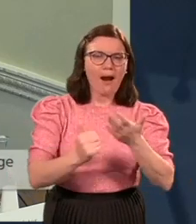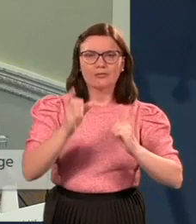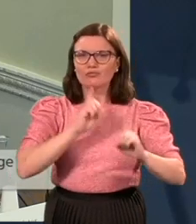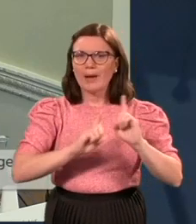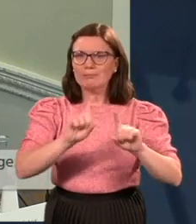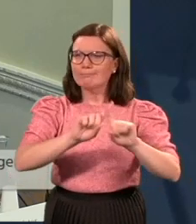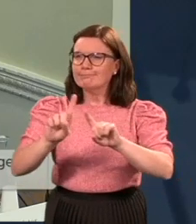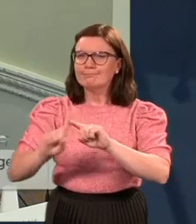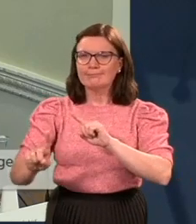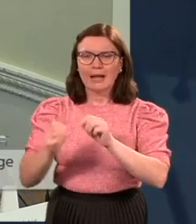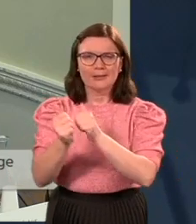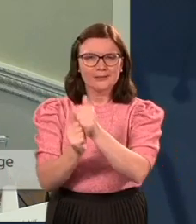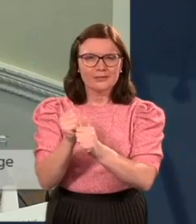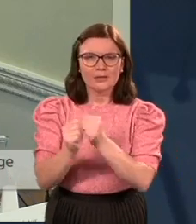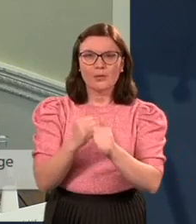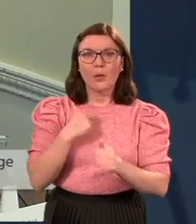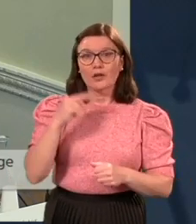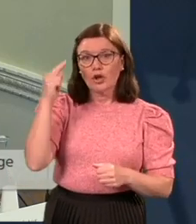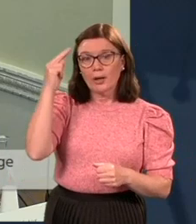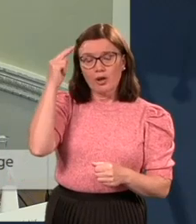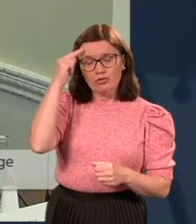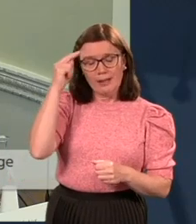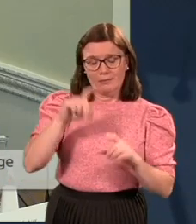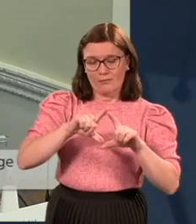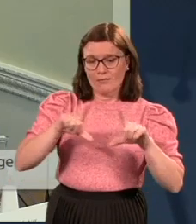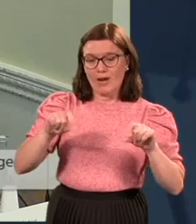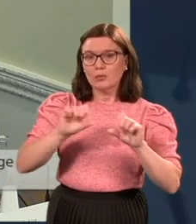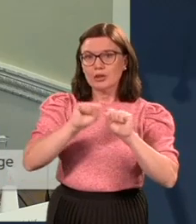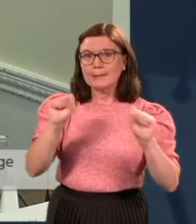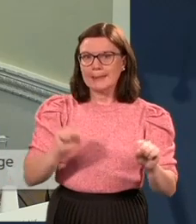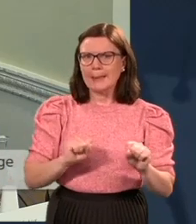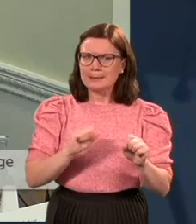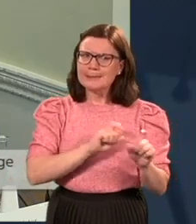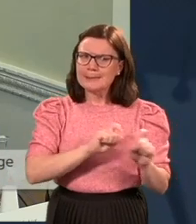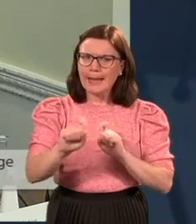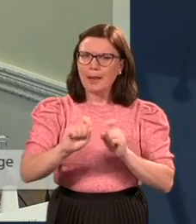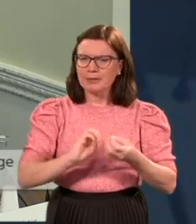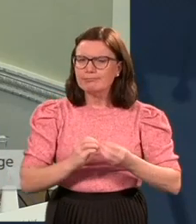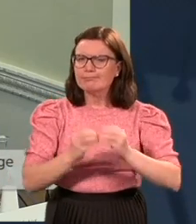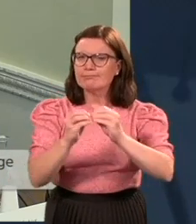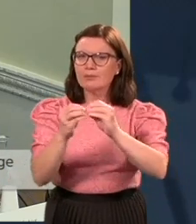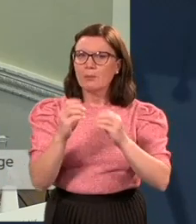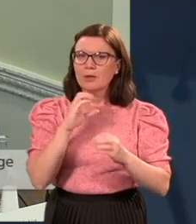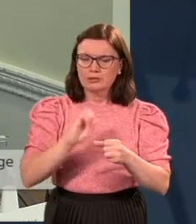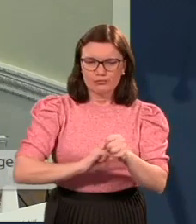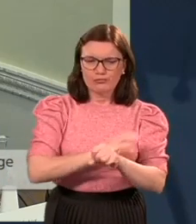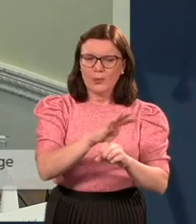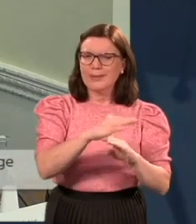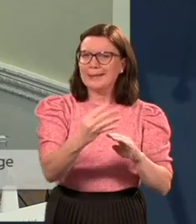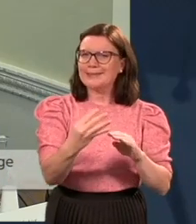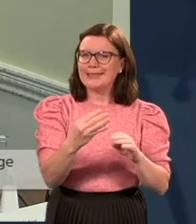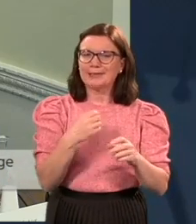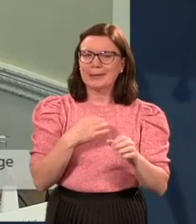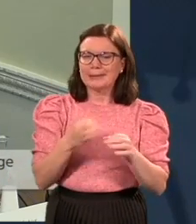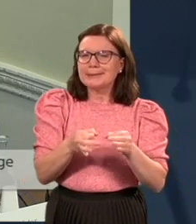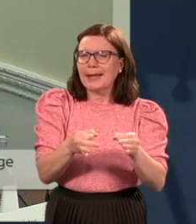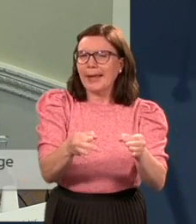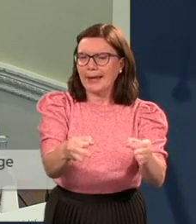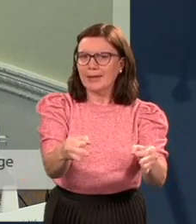activities. I understand that the voucher scheme is well advanced, but that COVID-19 has impacted the readiness of the scheme,